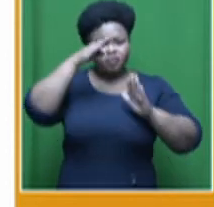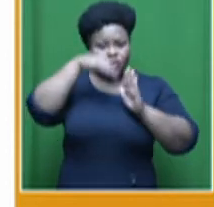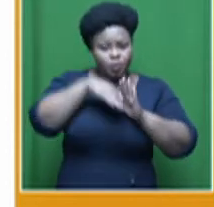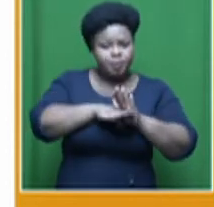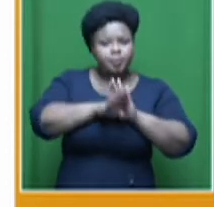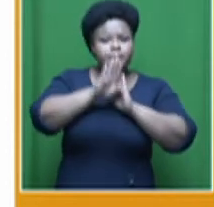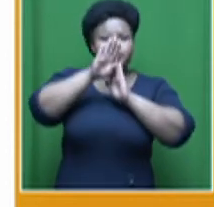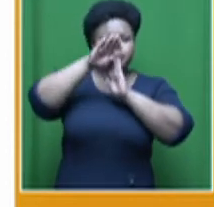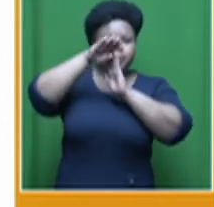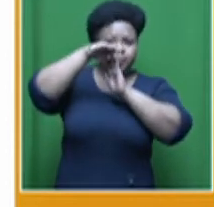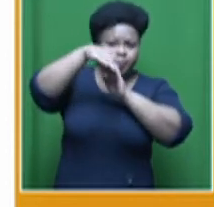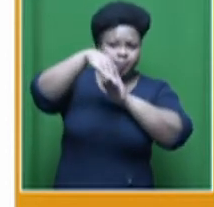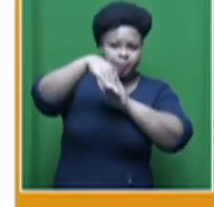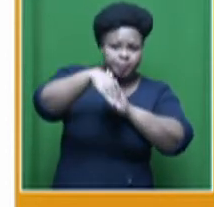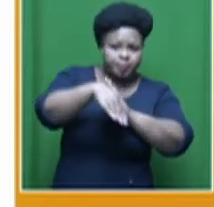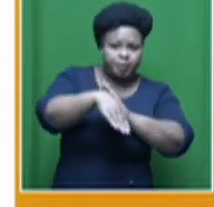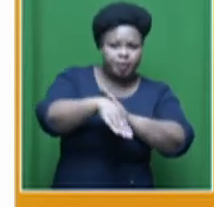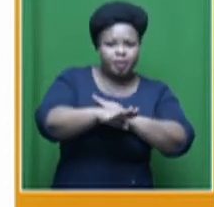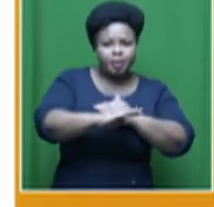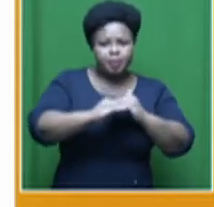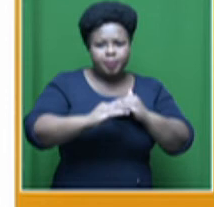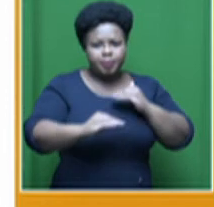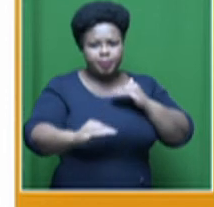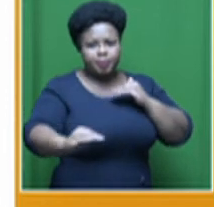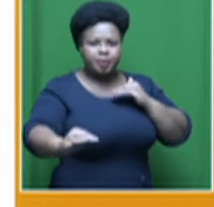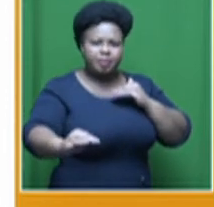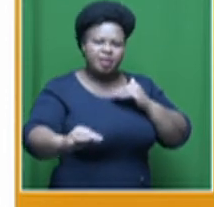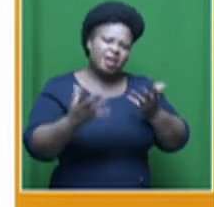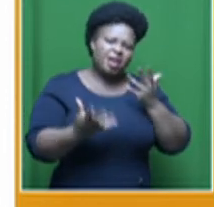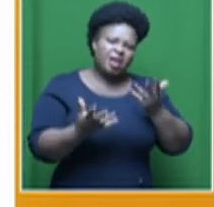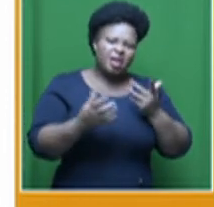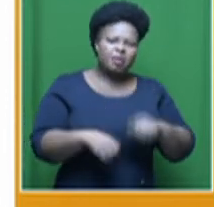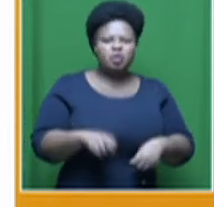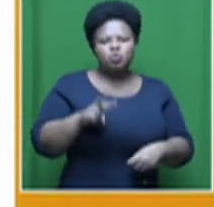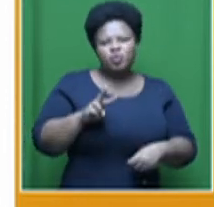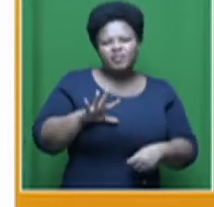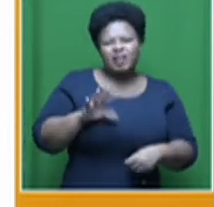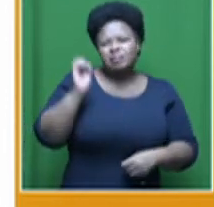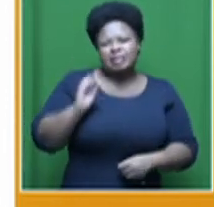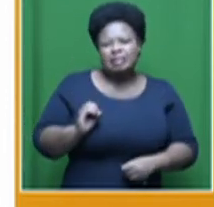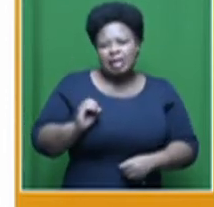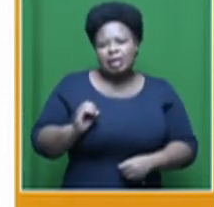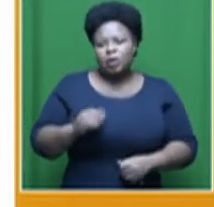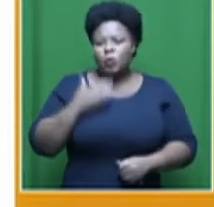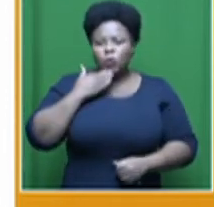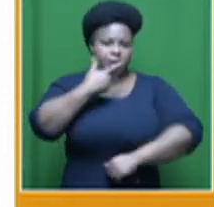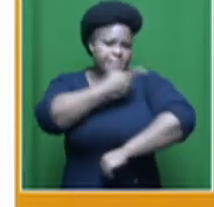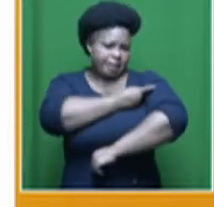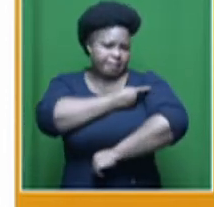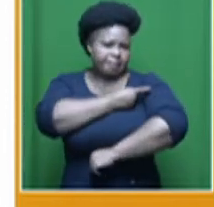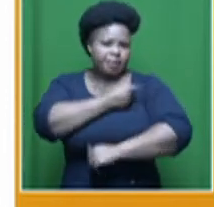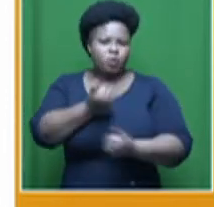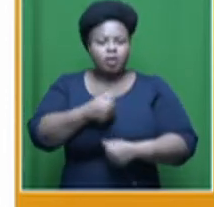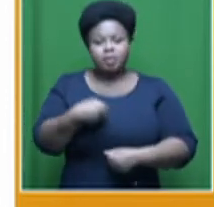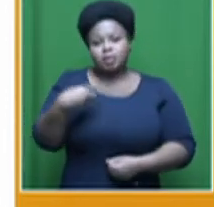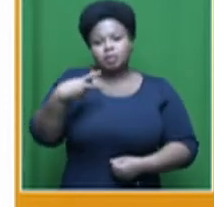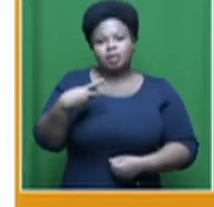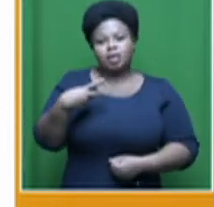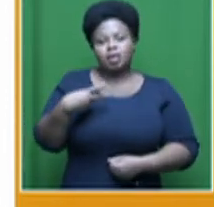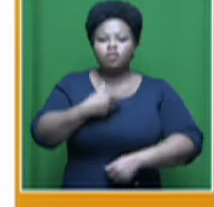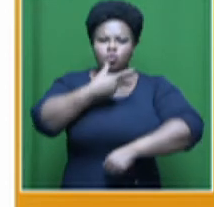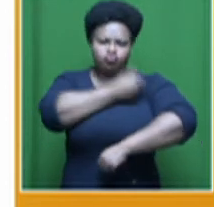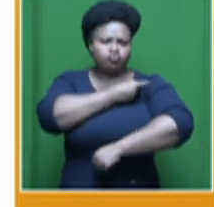subsiding and plateauing off, it was only about a quarter of the participants that had already received their second dose of vaccine. And that is